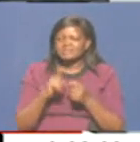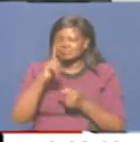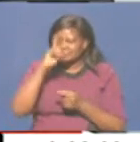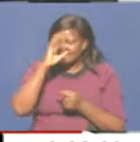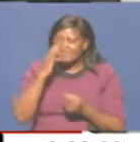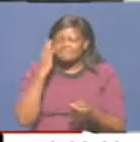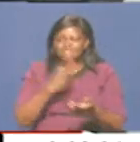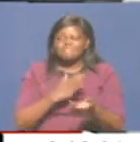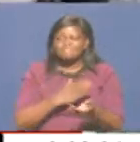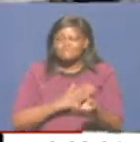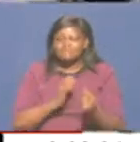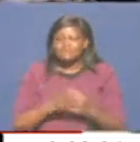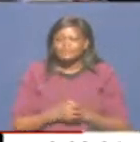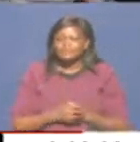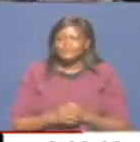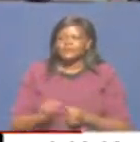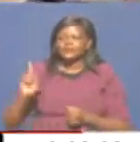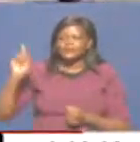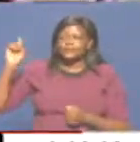injuries.